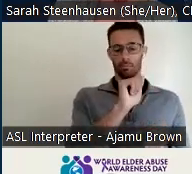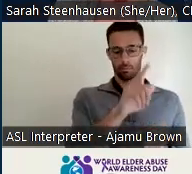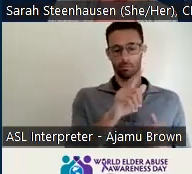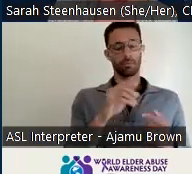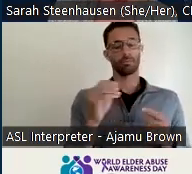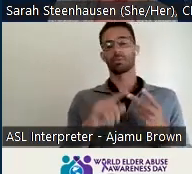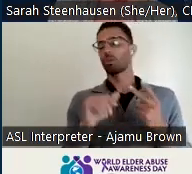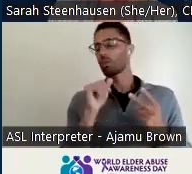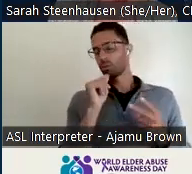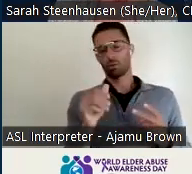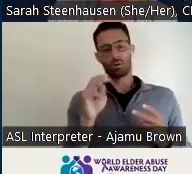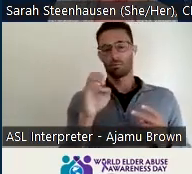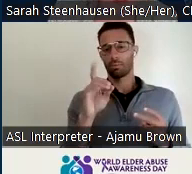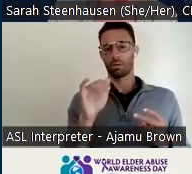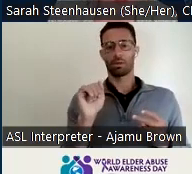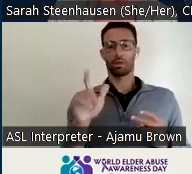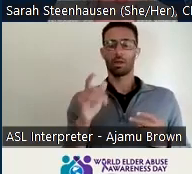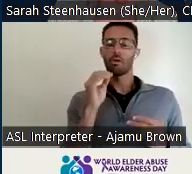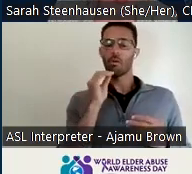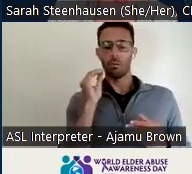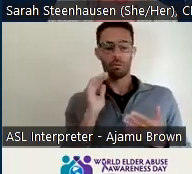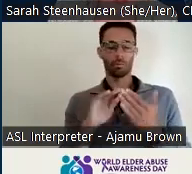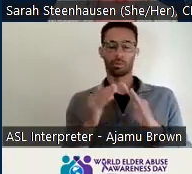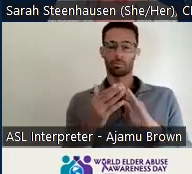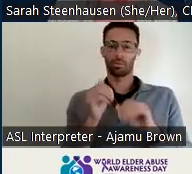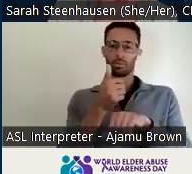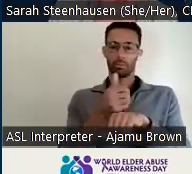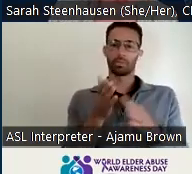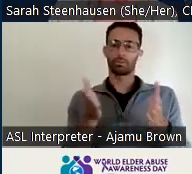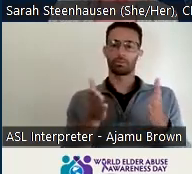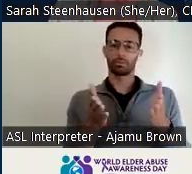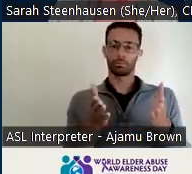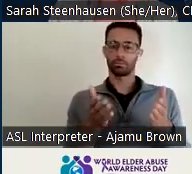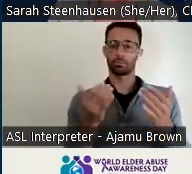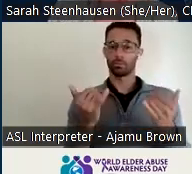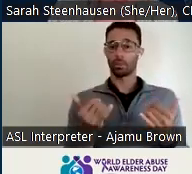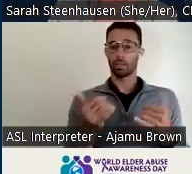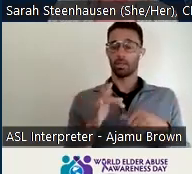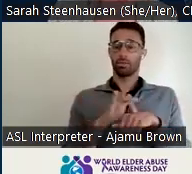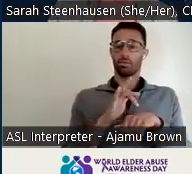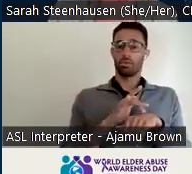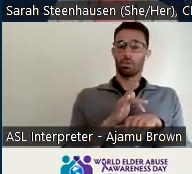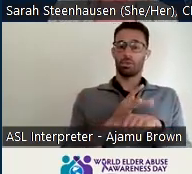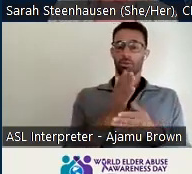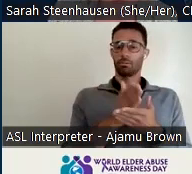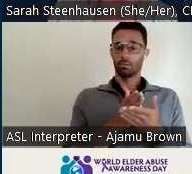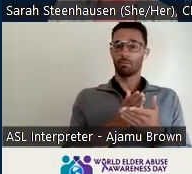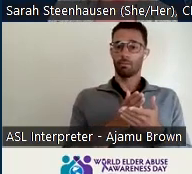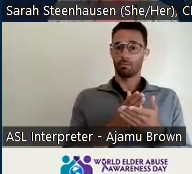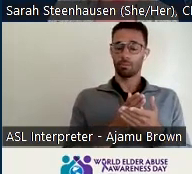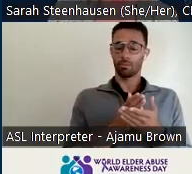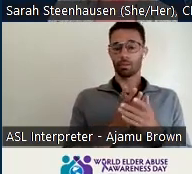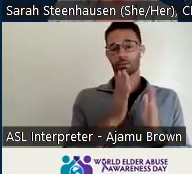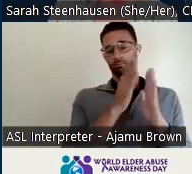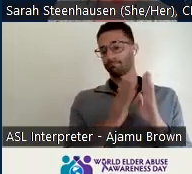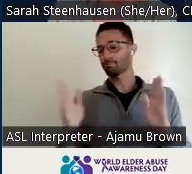non-Medi-Cal home and community-based services. We are at the early stages of working on this gap analysis, which spans many departments. This is